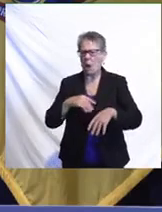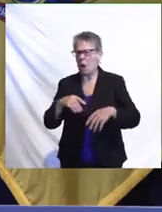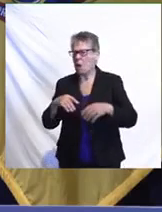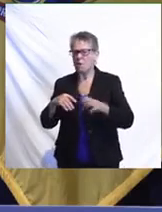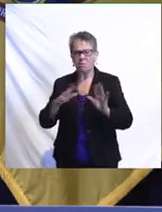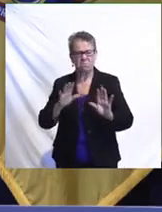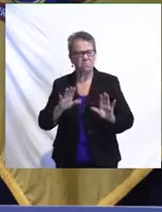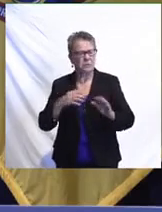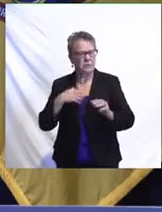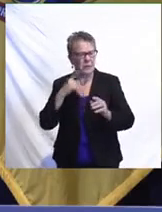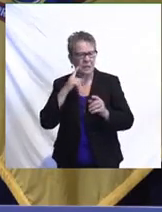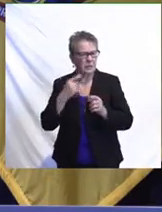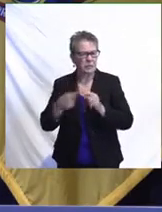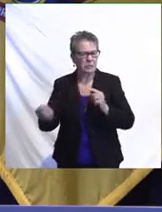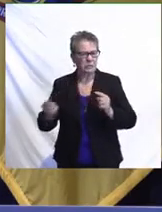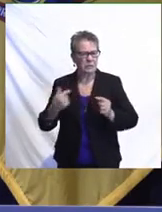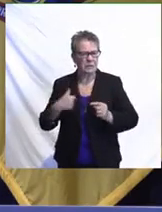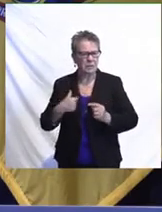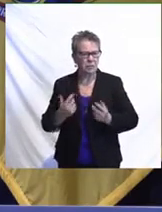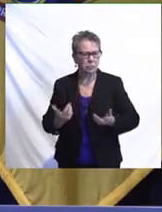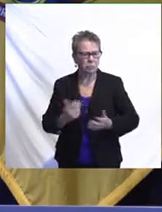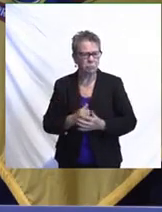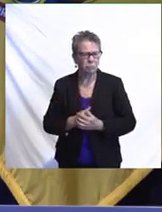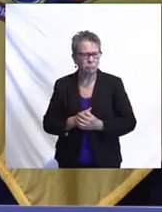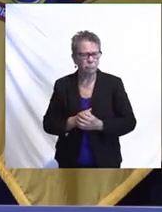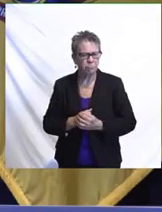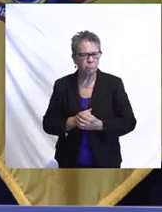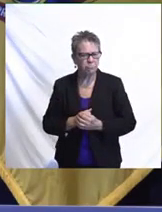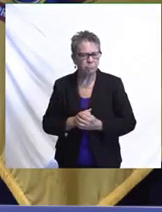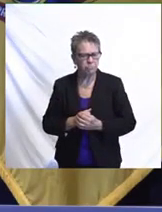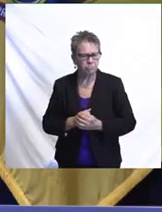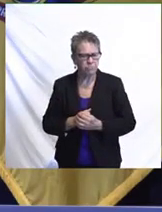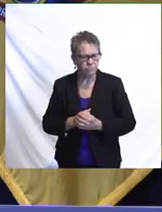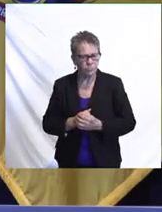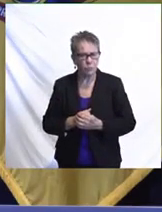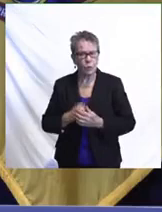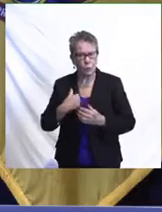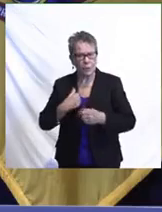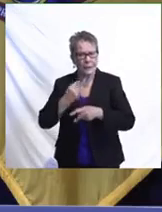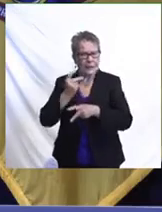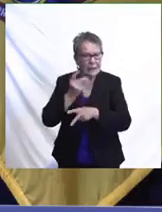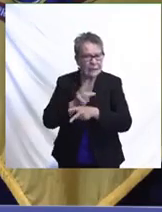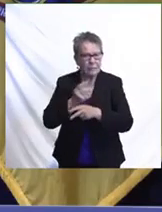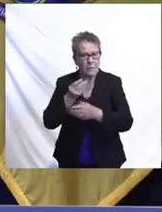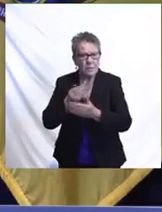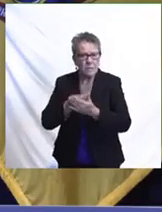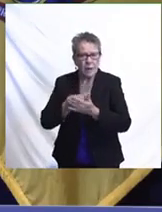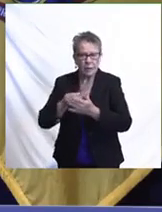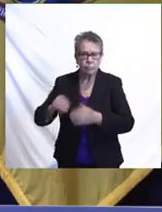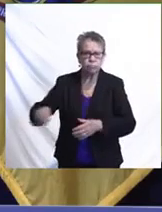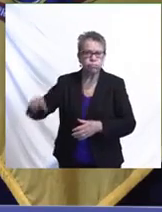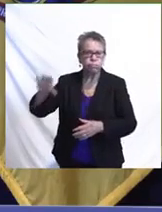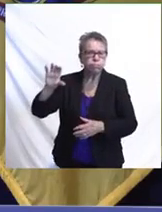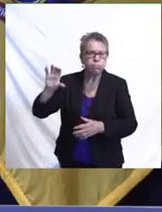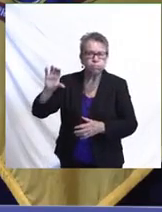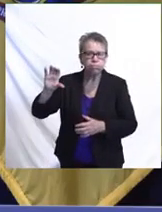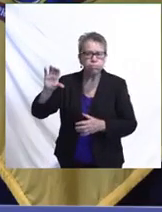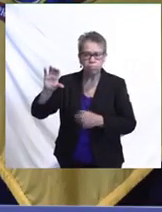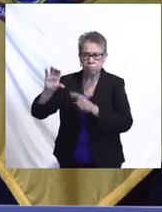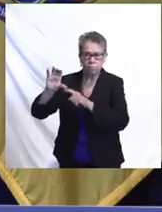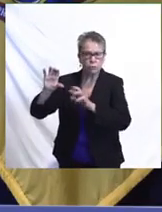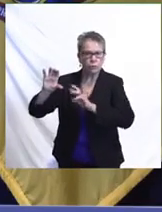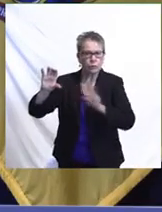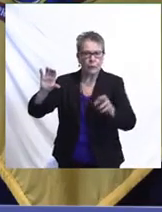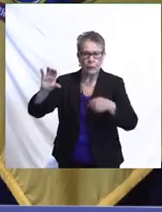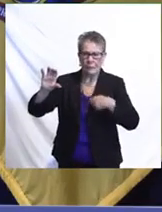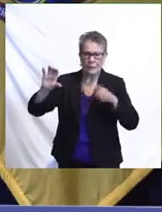days, part of the reason why we've kept the amount of money in the tank that we have is because we ain't out of the woods yet, and we can quite clearly see the